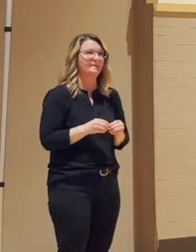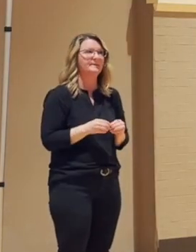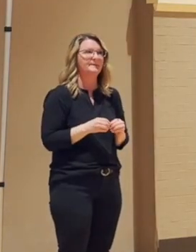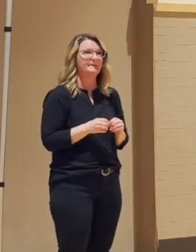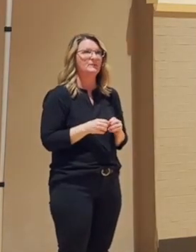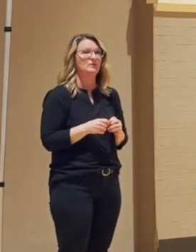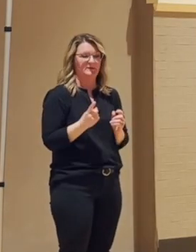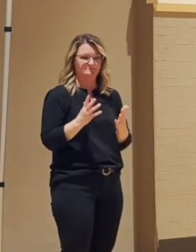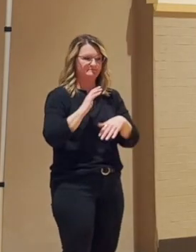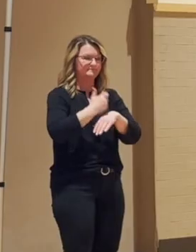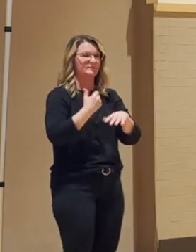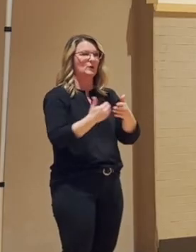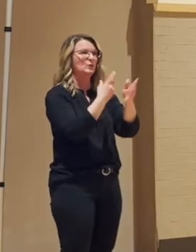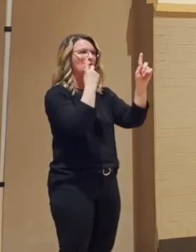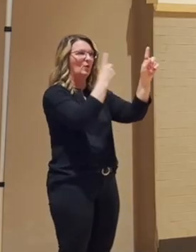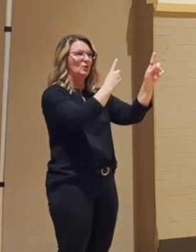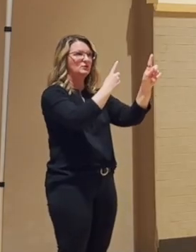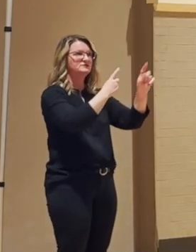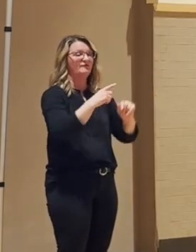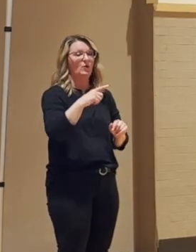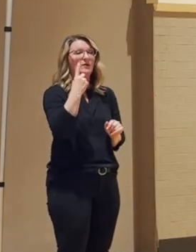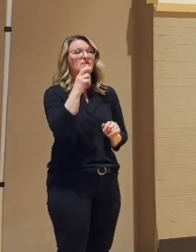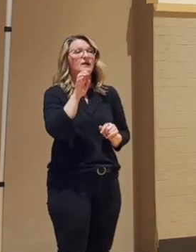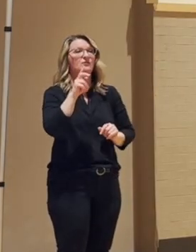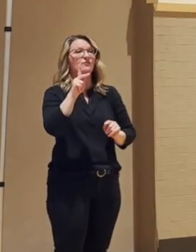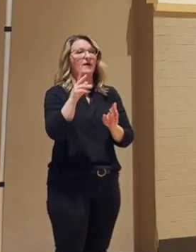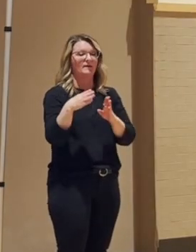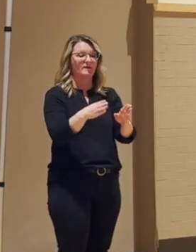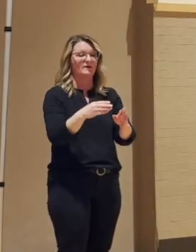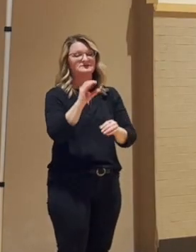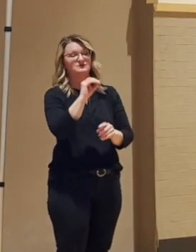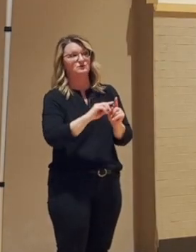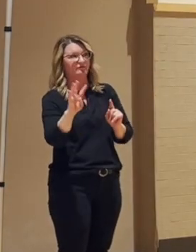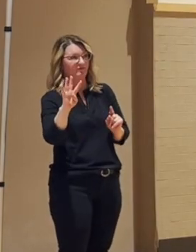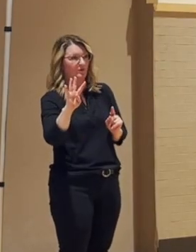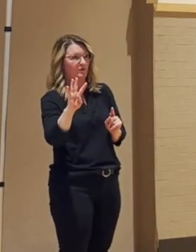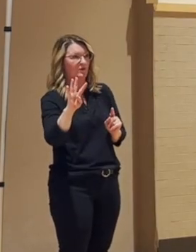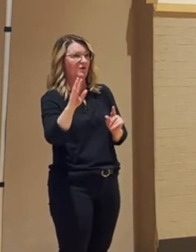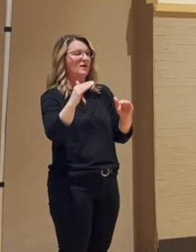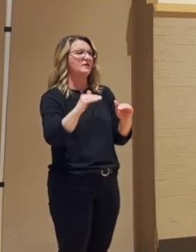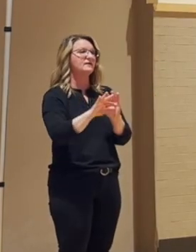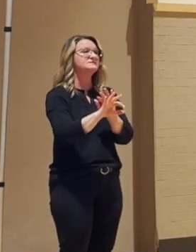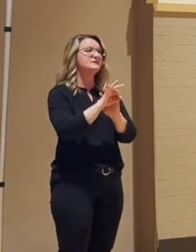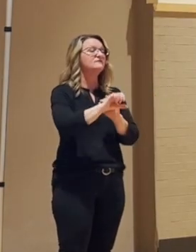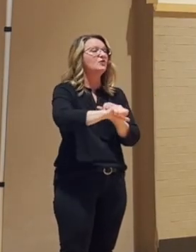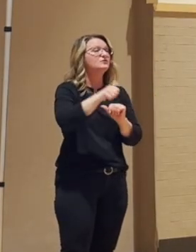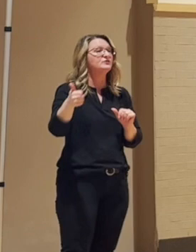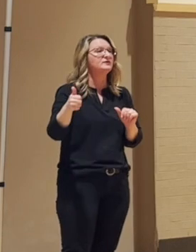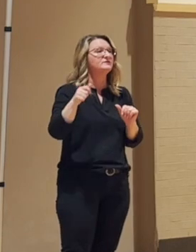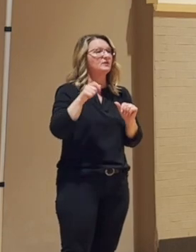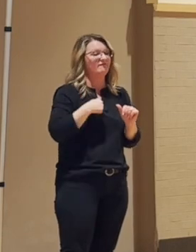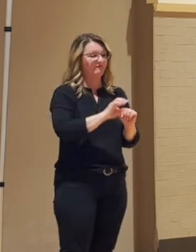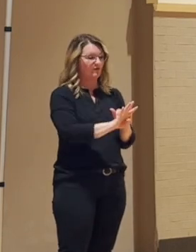we set new goals. So for Black Rock Canal, we had 0 to 4, and then with selected alternatives, we would be